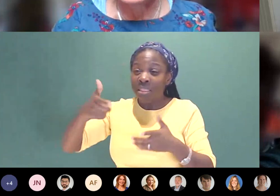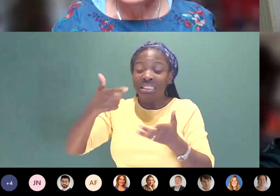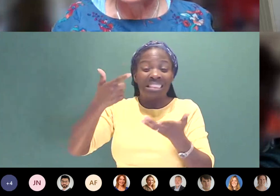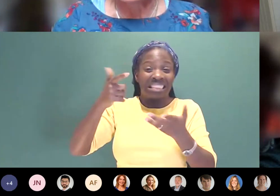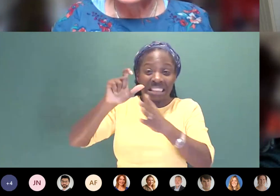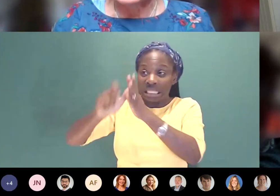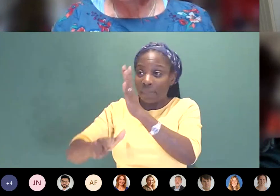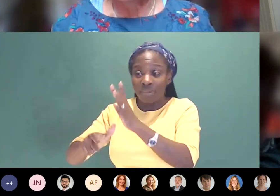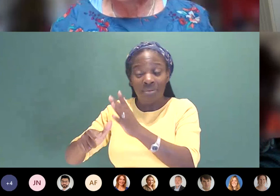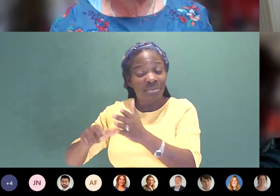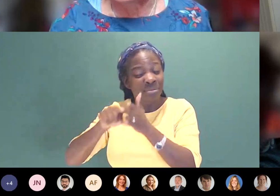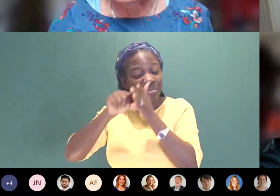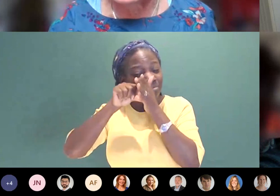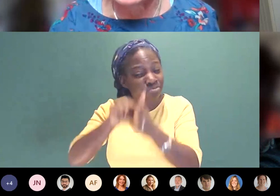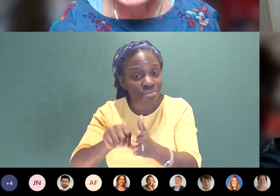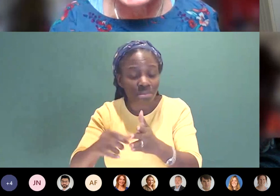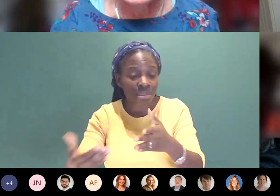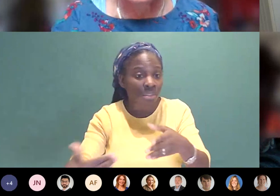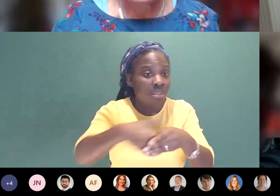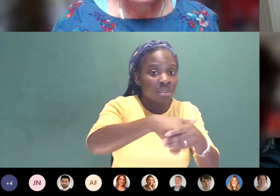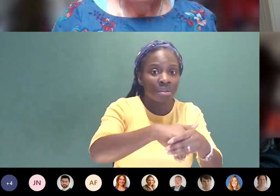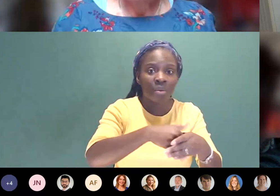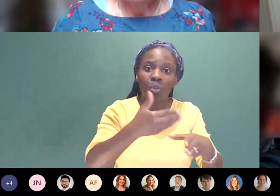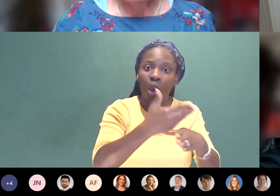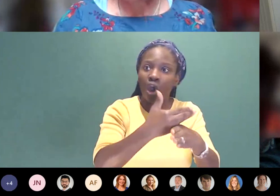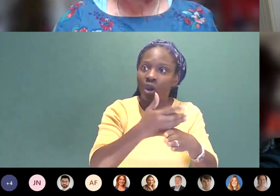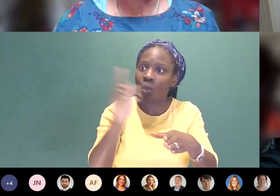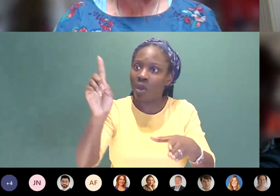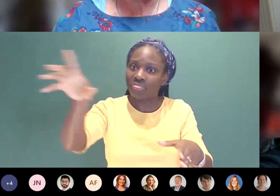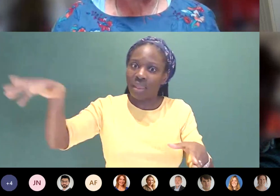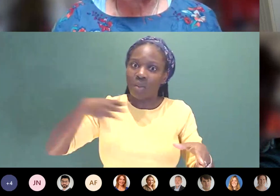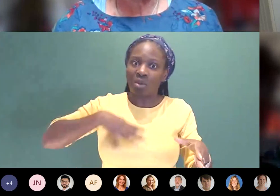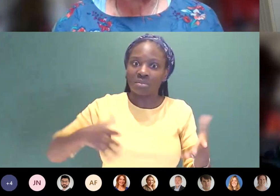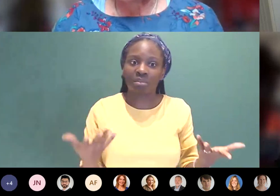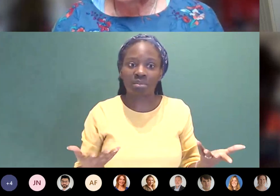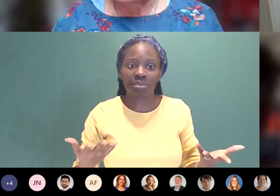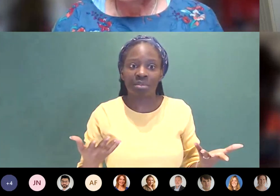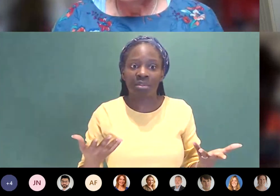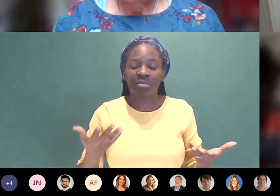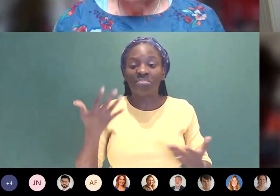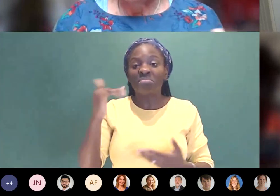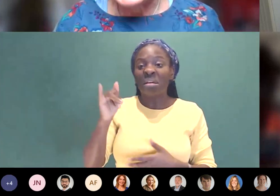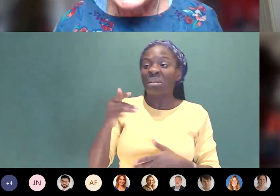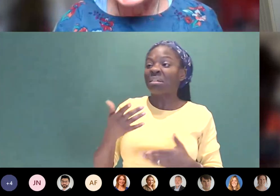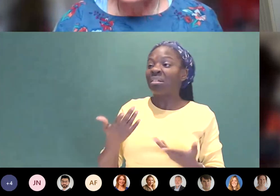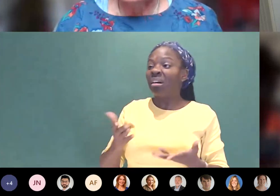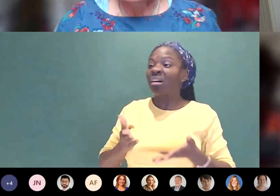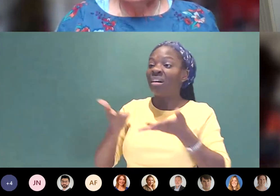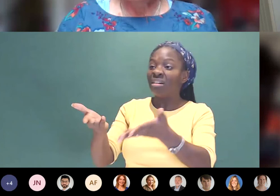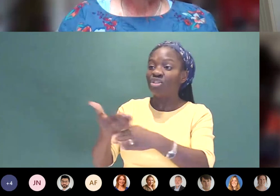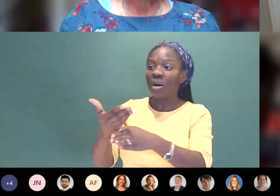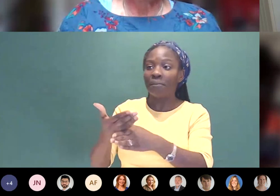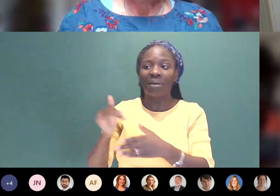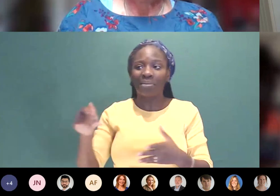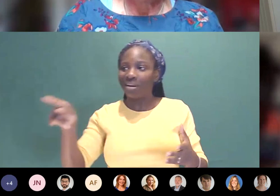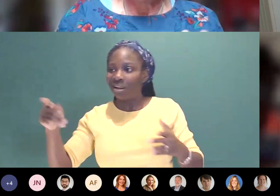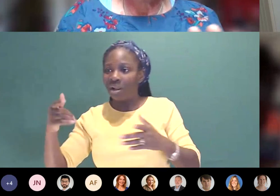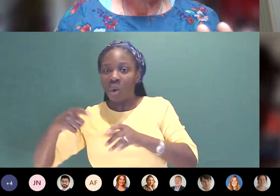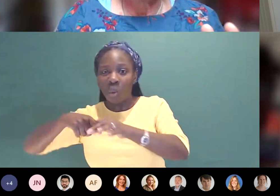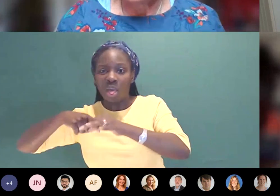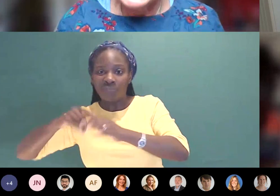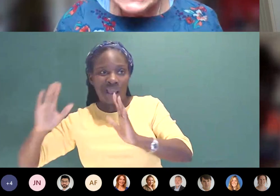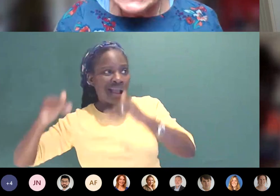into the kinds of work that they may want to do. They're either given a job that's of a lower qualification than they have, or